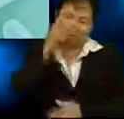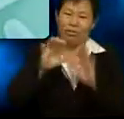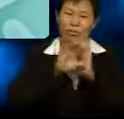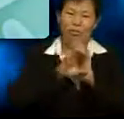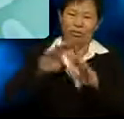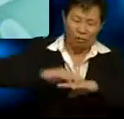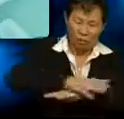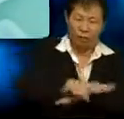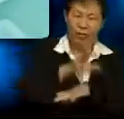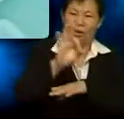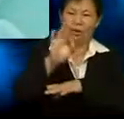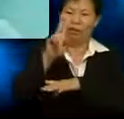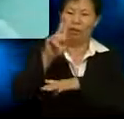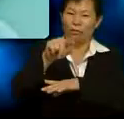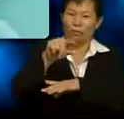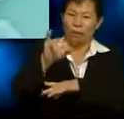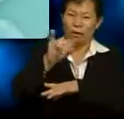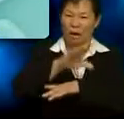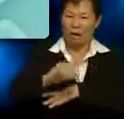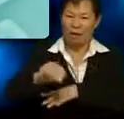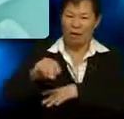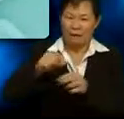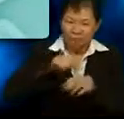by fungi like ringworm and tinea.